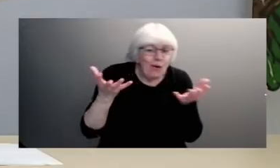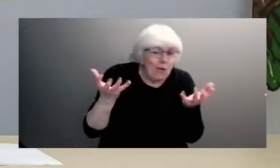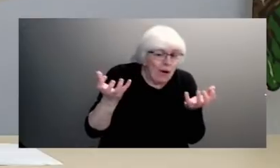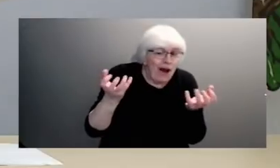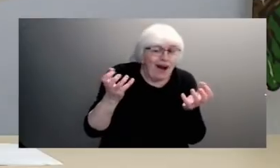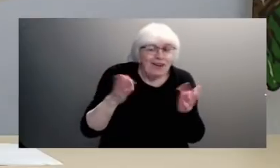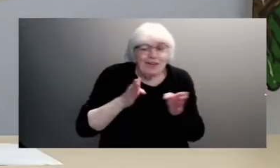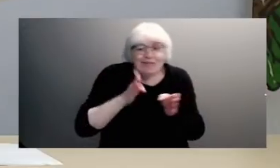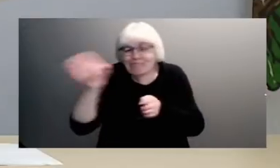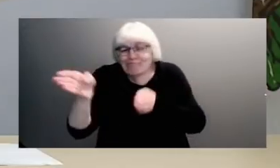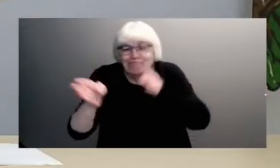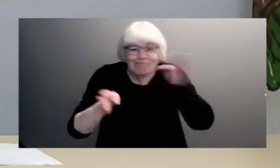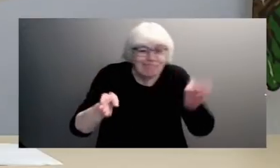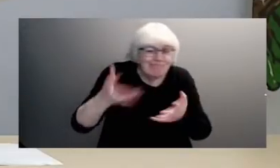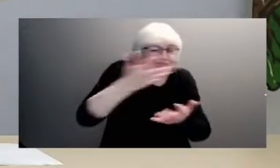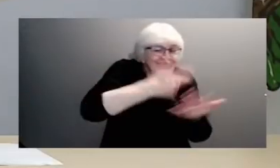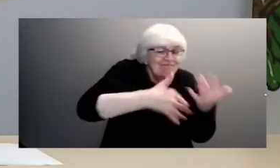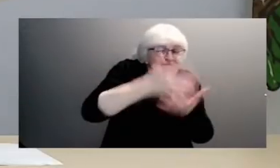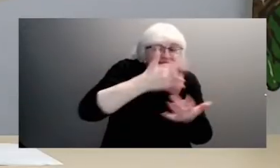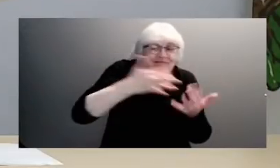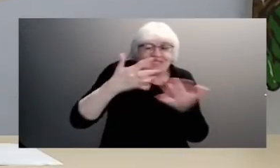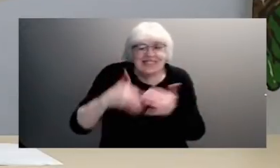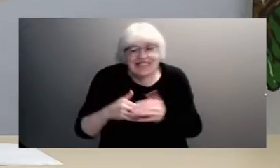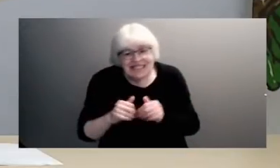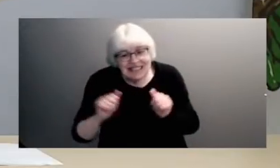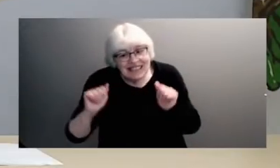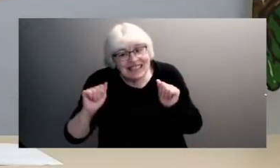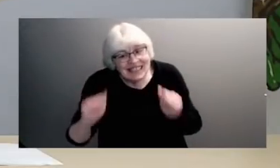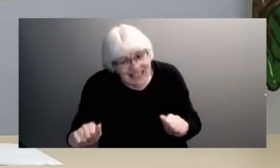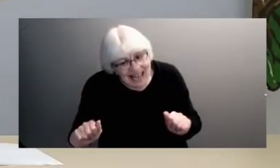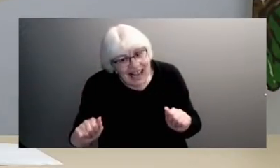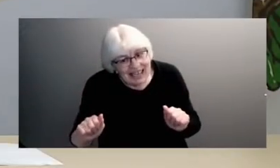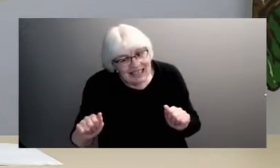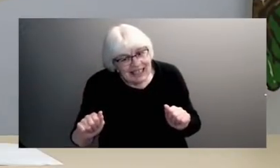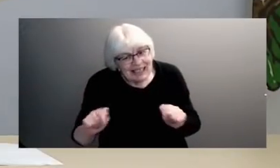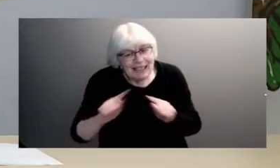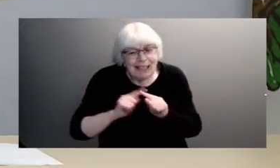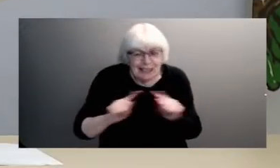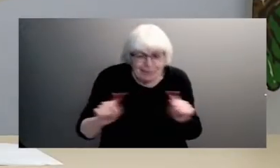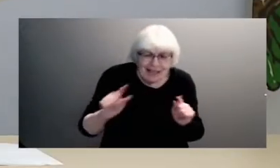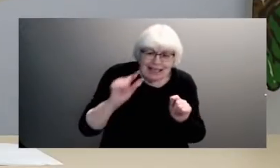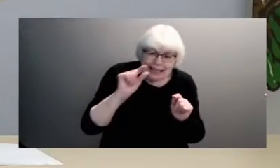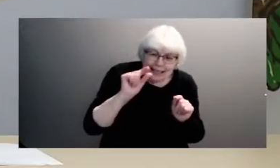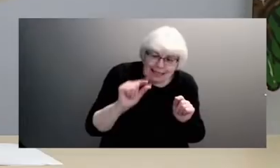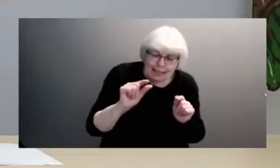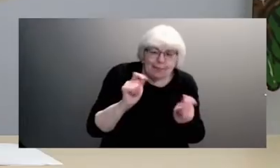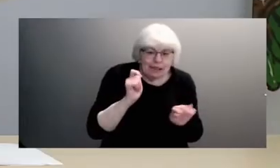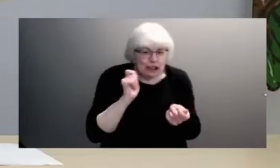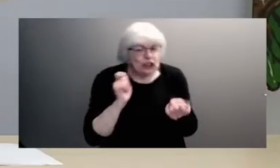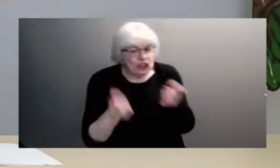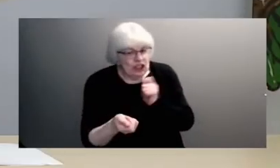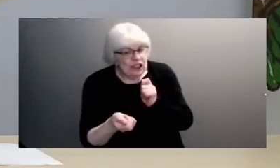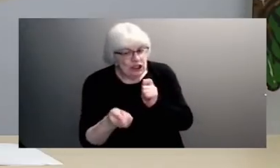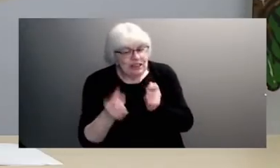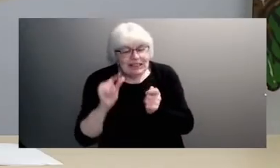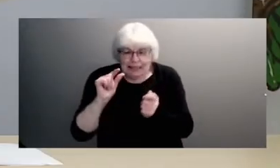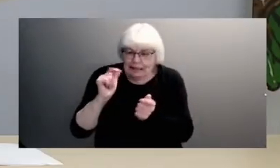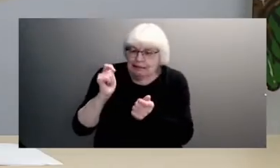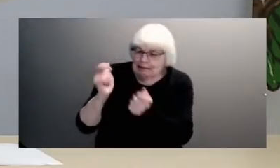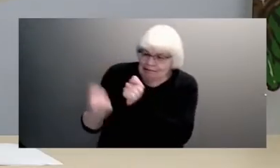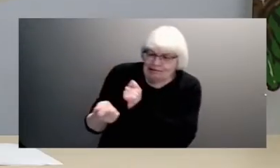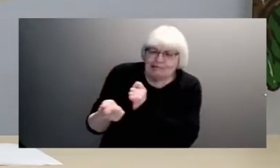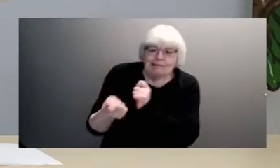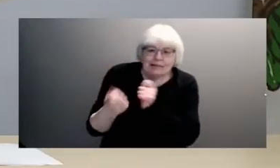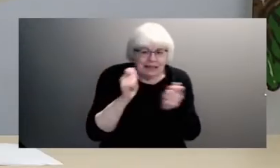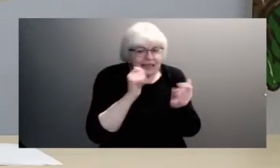of activities with some modifications. These measures are temporary and will be reevaluated, of course,